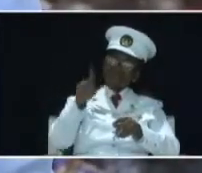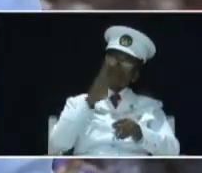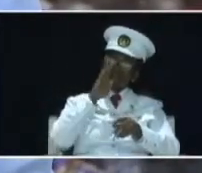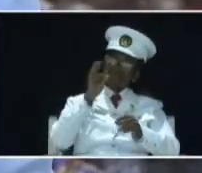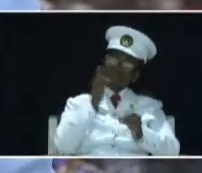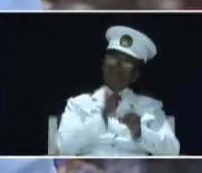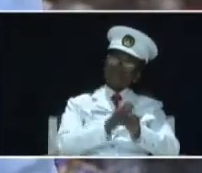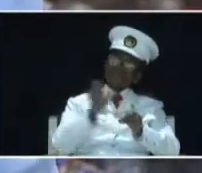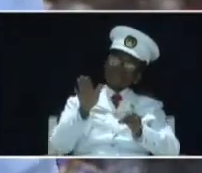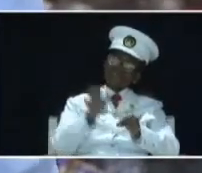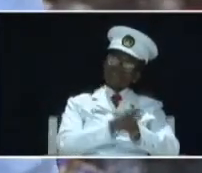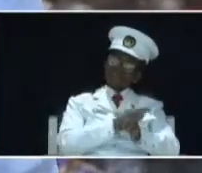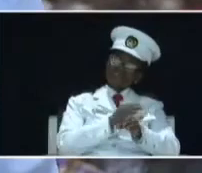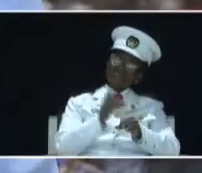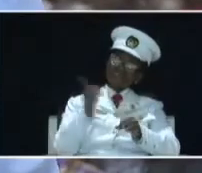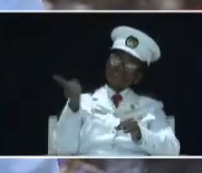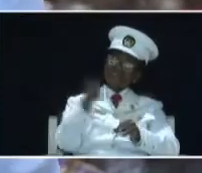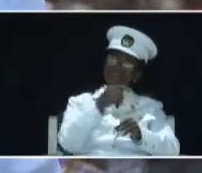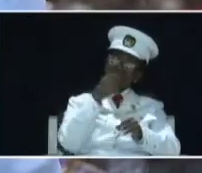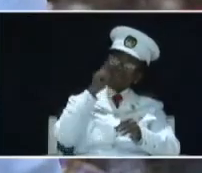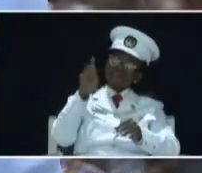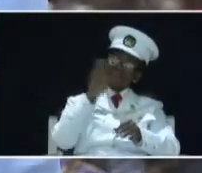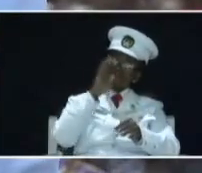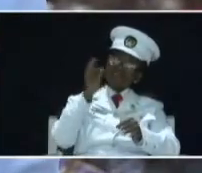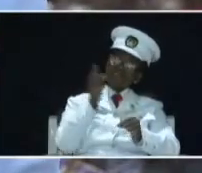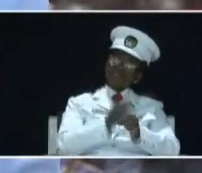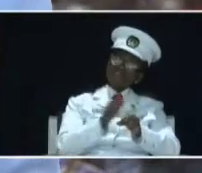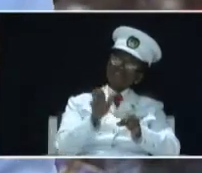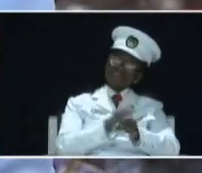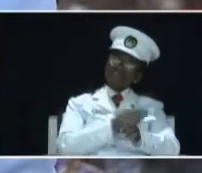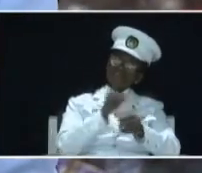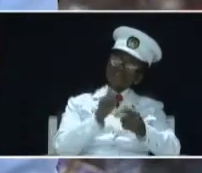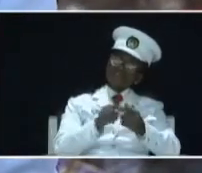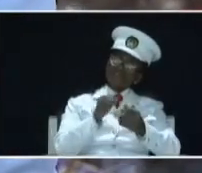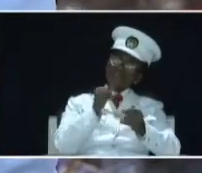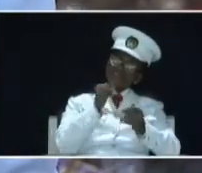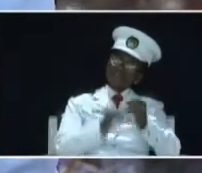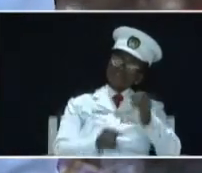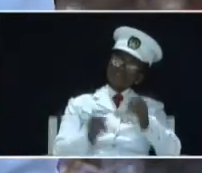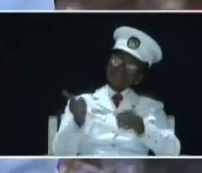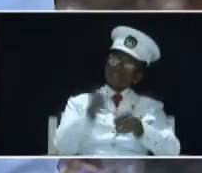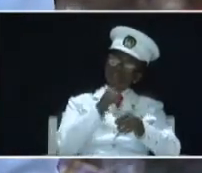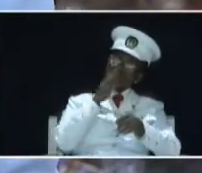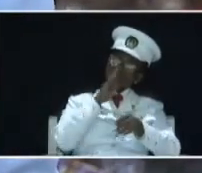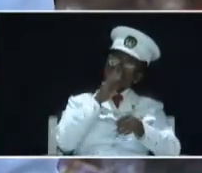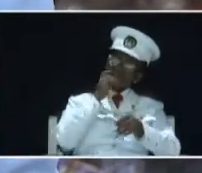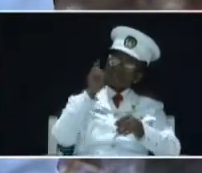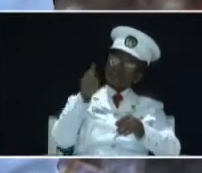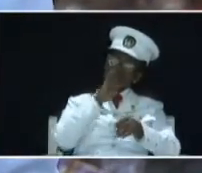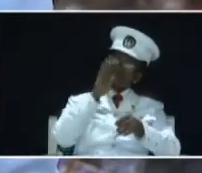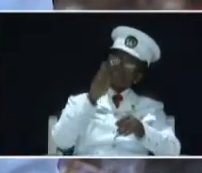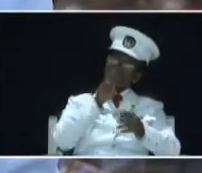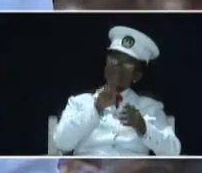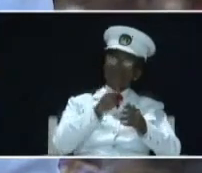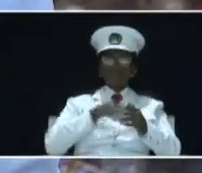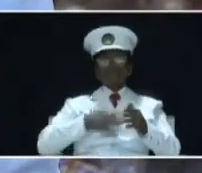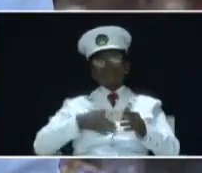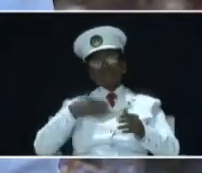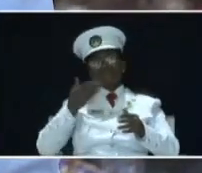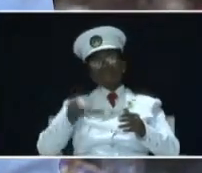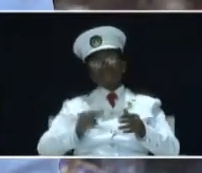and faithful to the end. You must be willing to endure hardness.